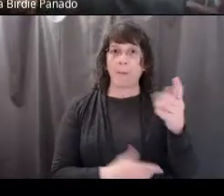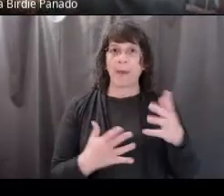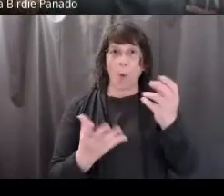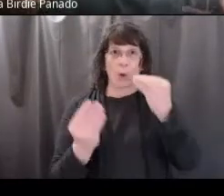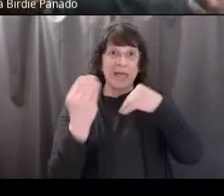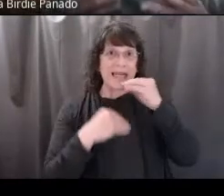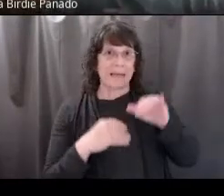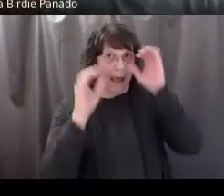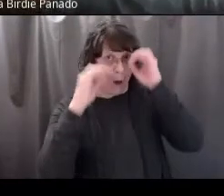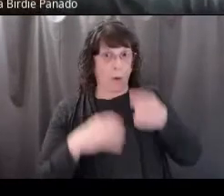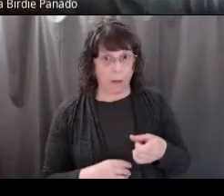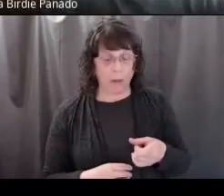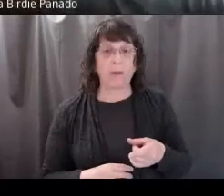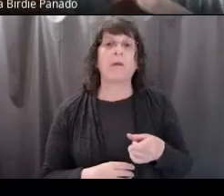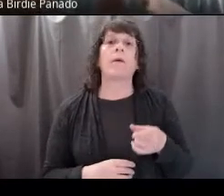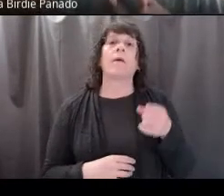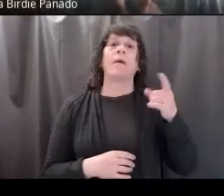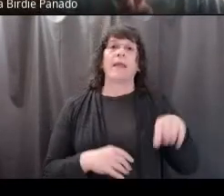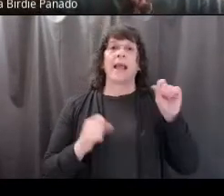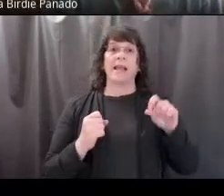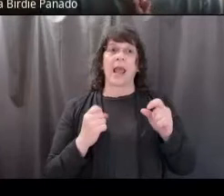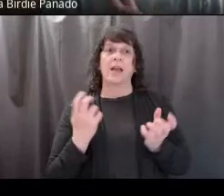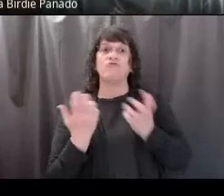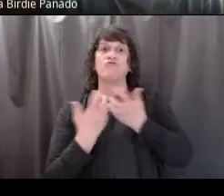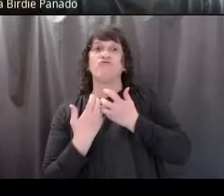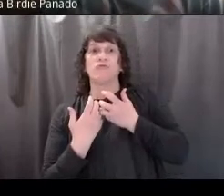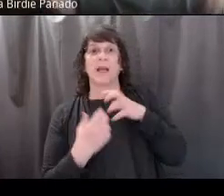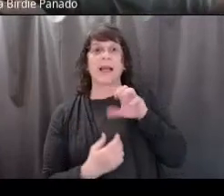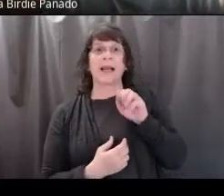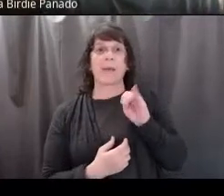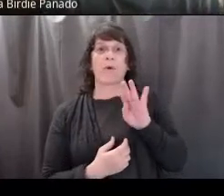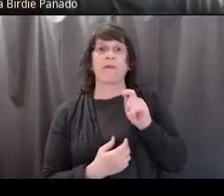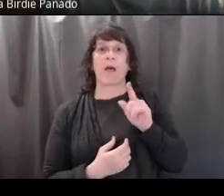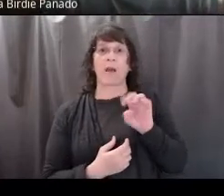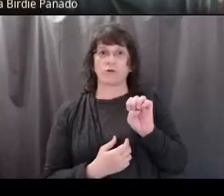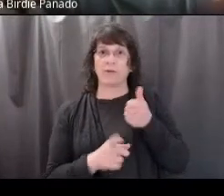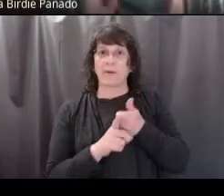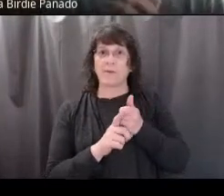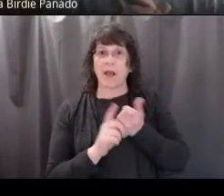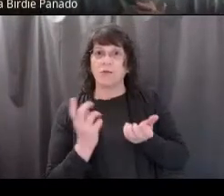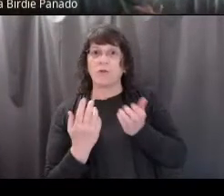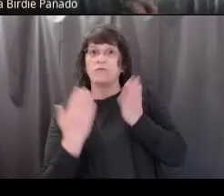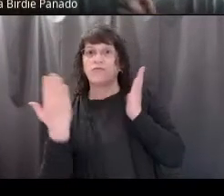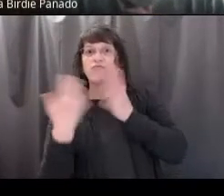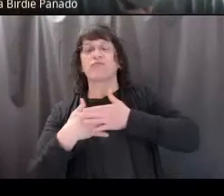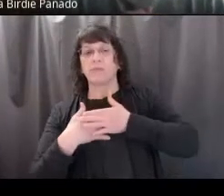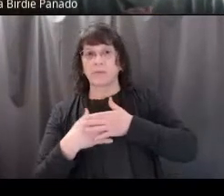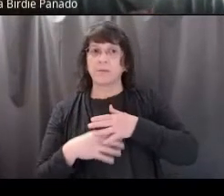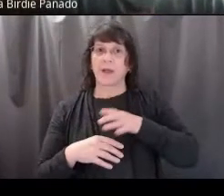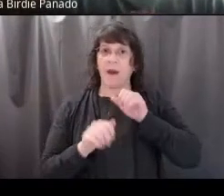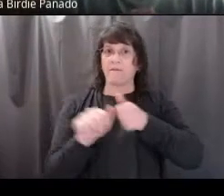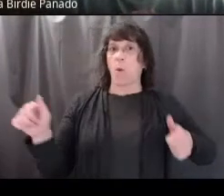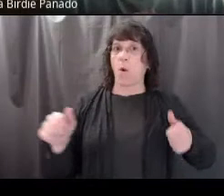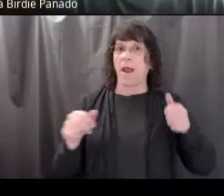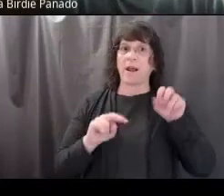this owl, they can camouflage themselves and avoid these predators. And also, I